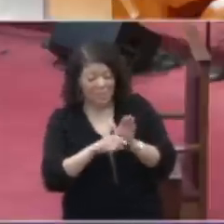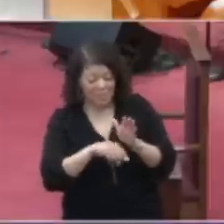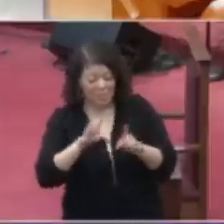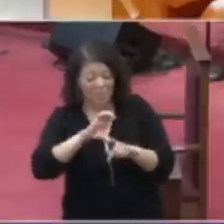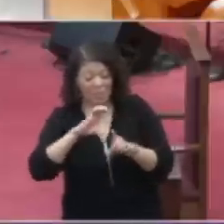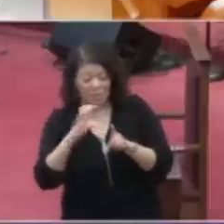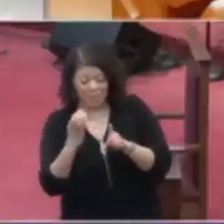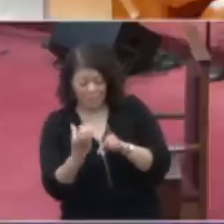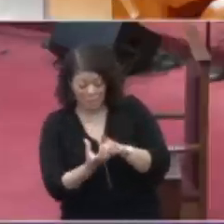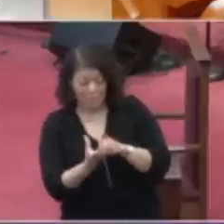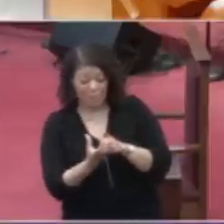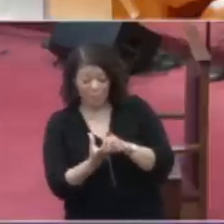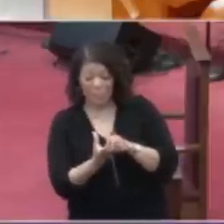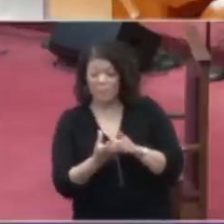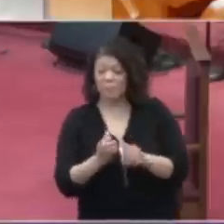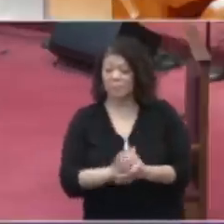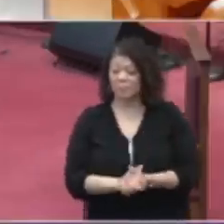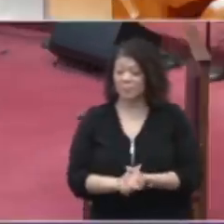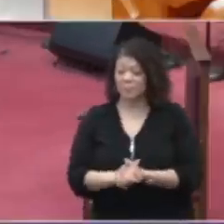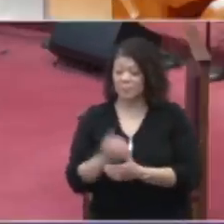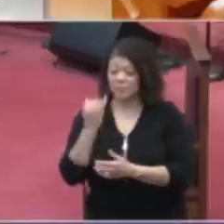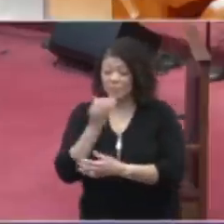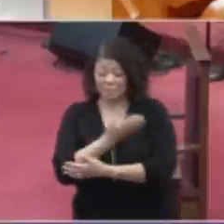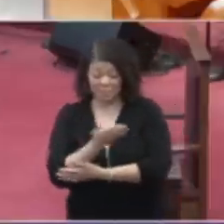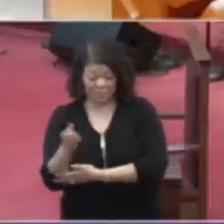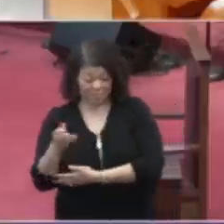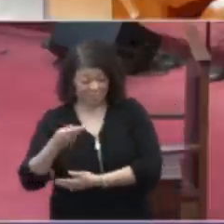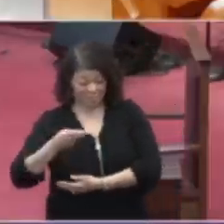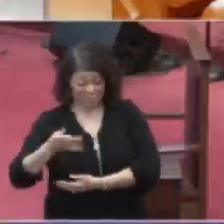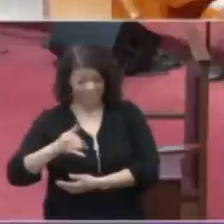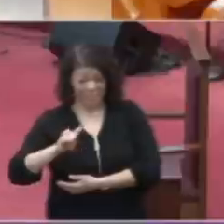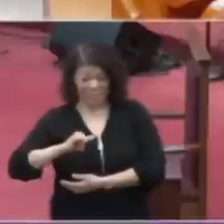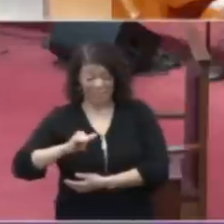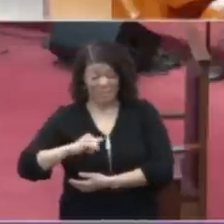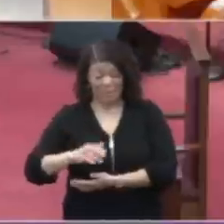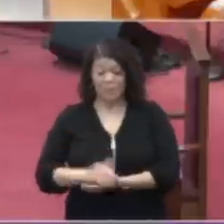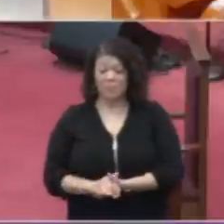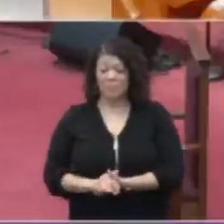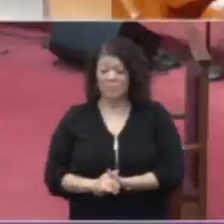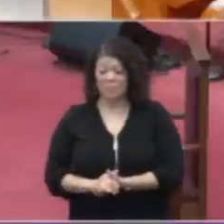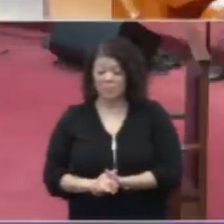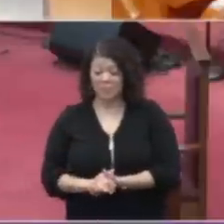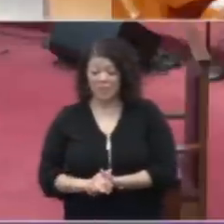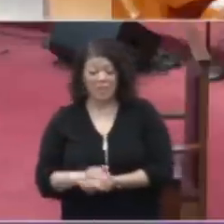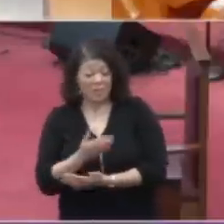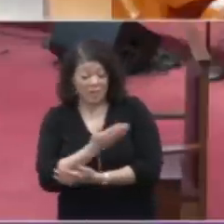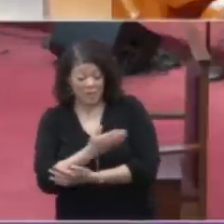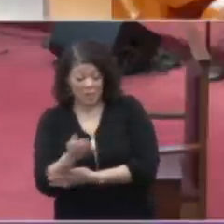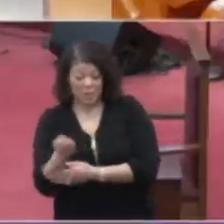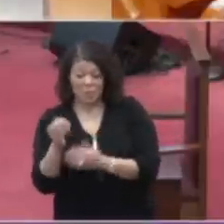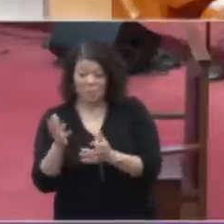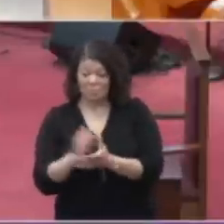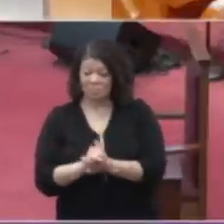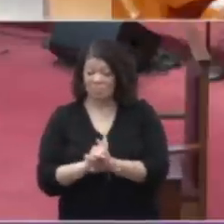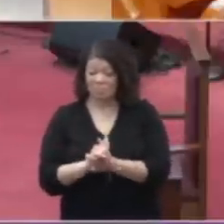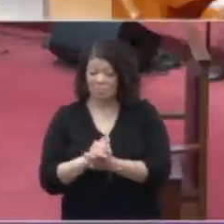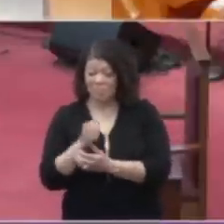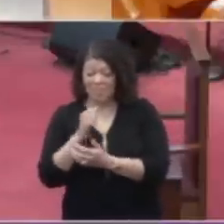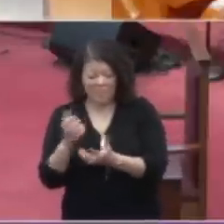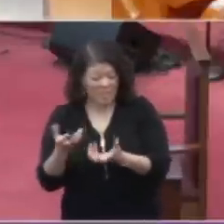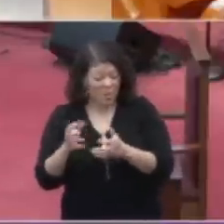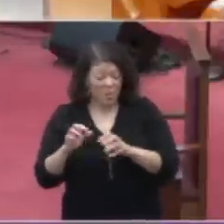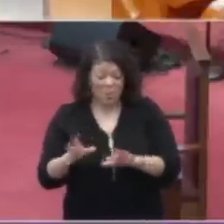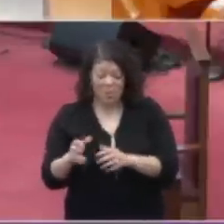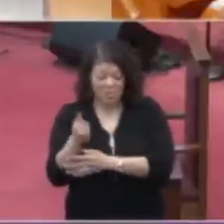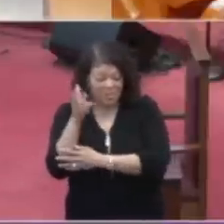culture. And if you're like me, you almost don't even want to turn the news on. You don't